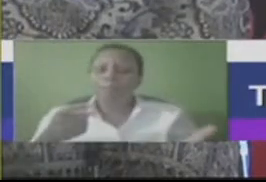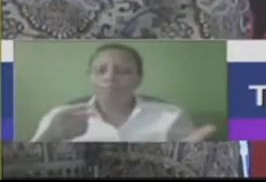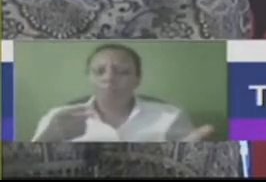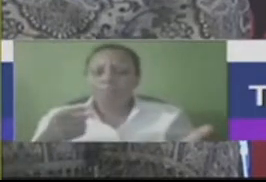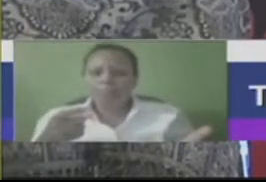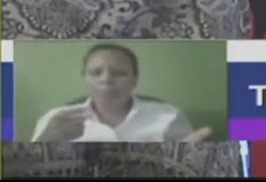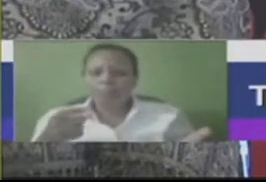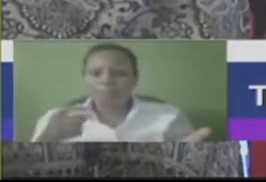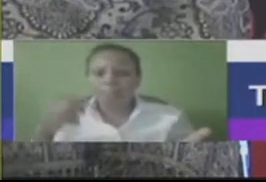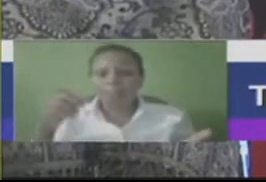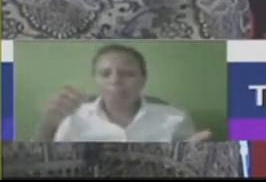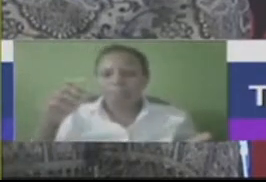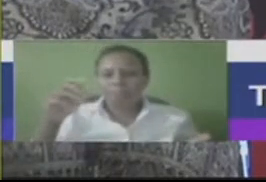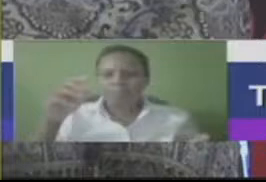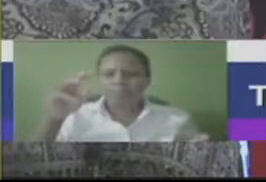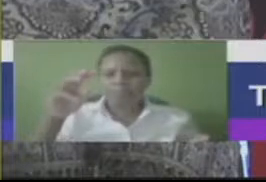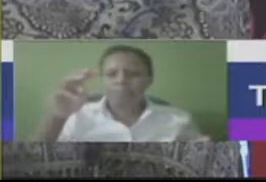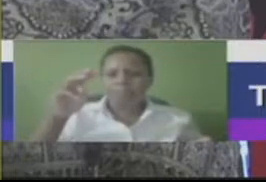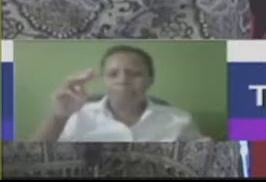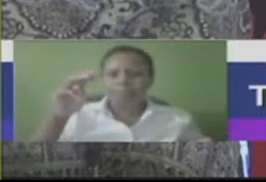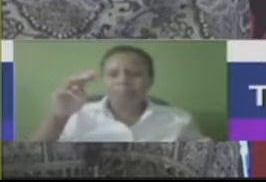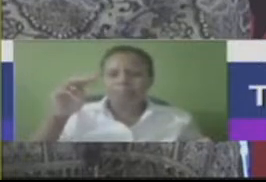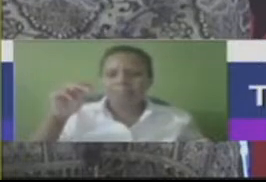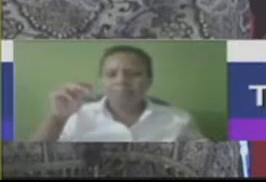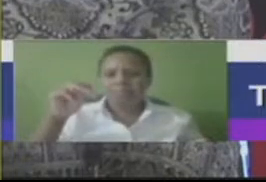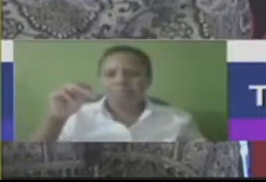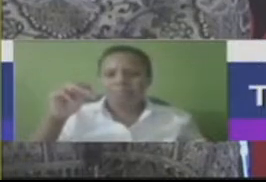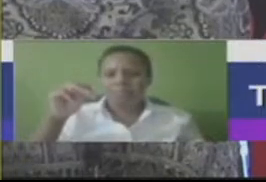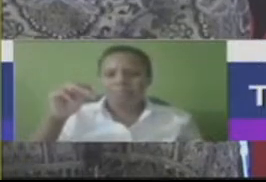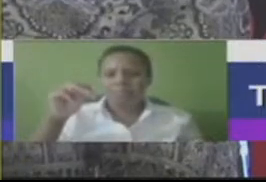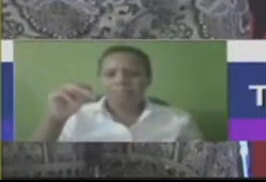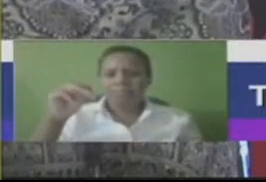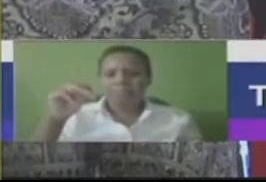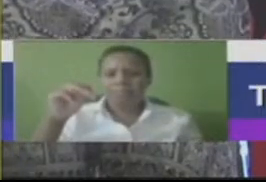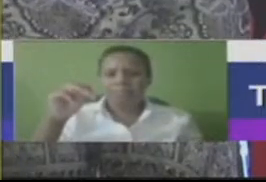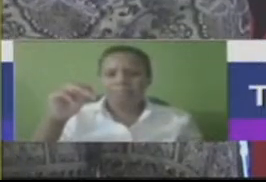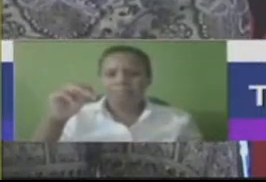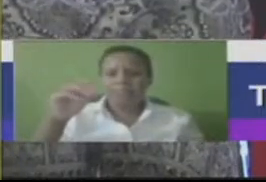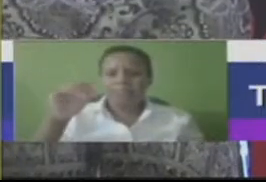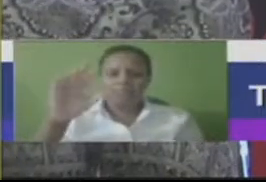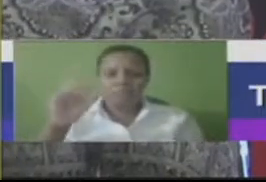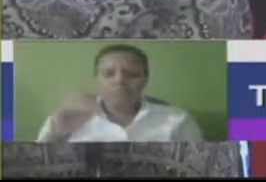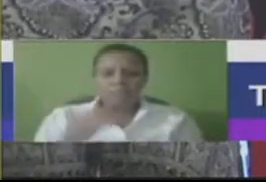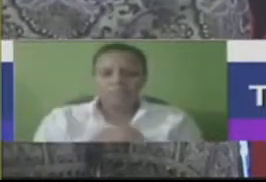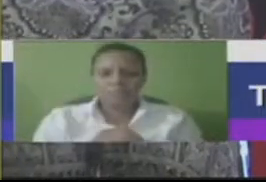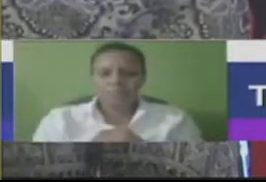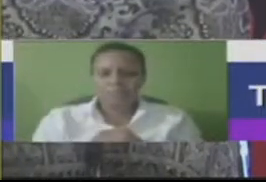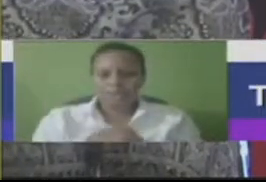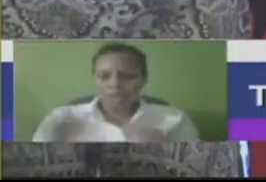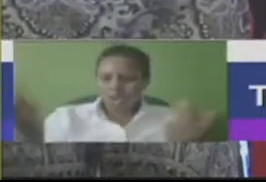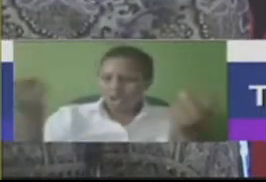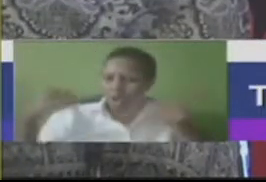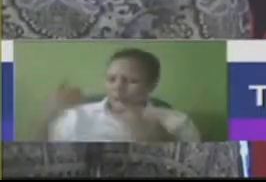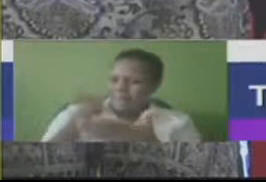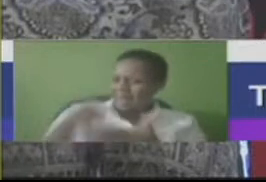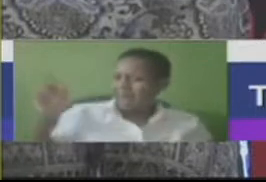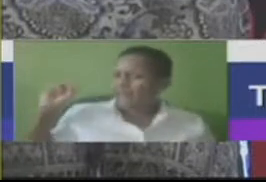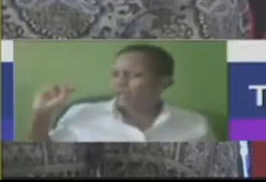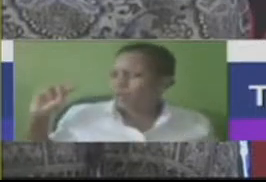with it. But the Mexican Foreign Affairs Minister said they were supposed to come in last week. Do you have any update on when or how